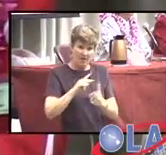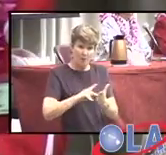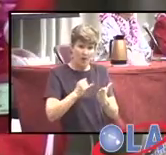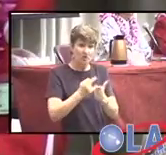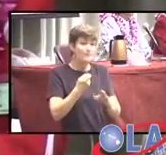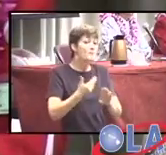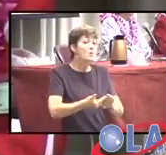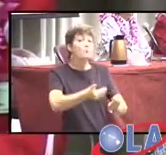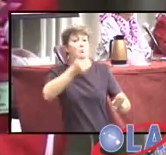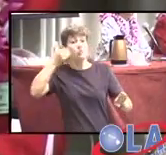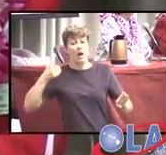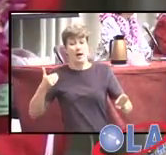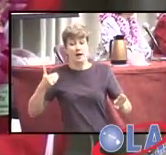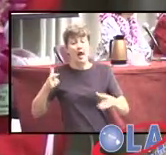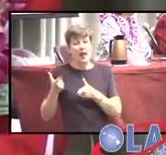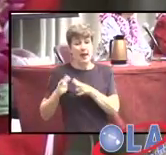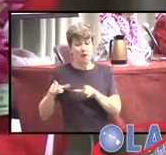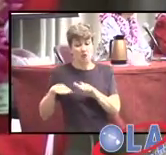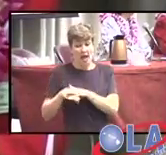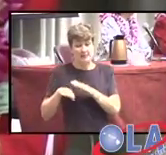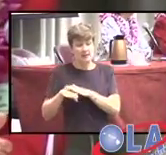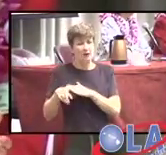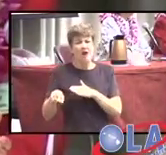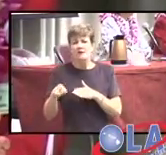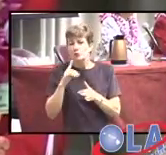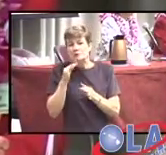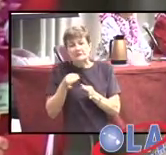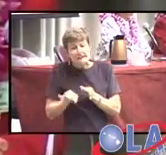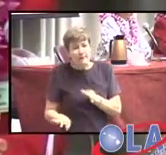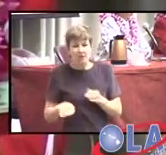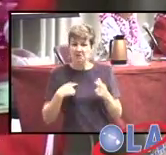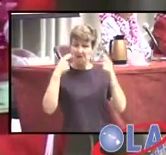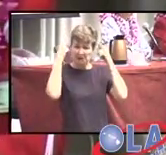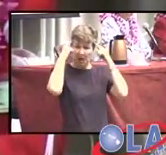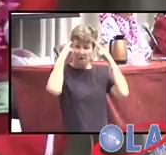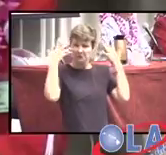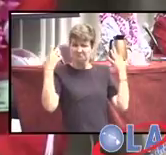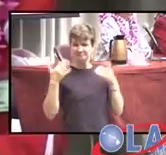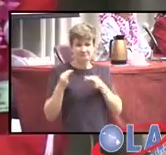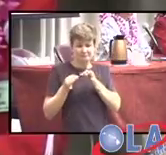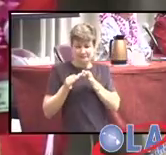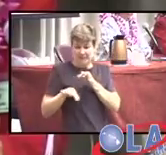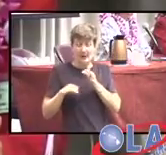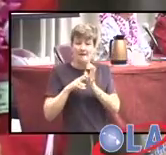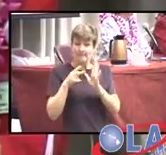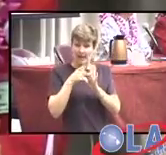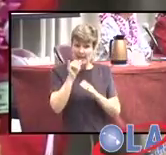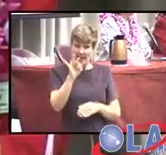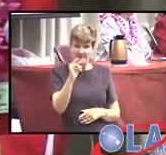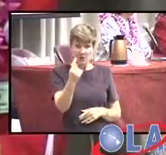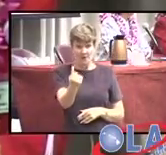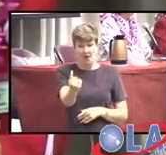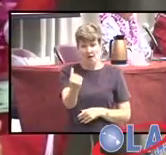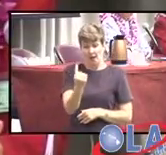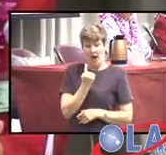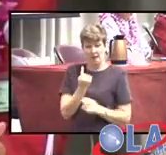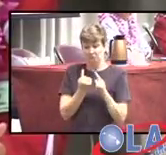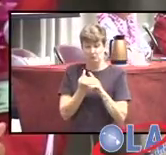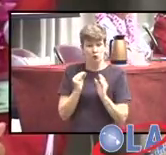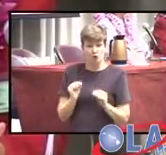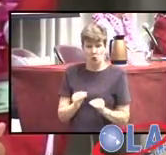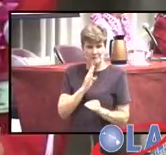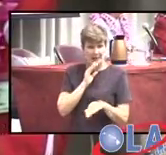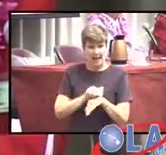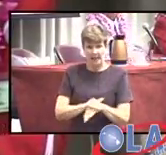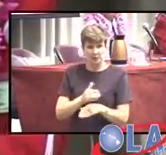project, language access was very simple in our heads. It meant that if you had a client who did not speak